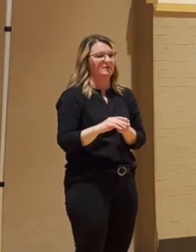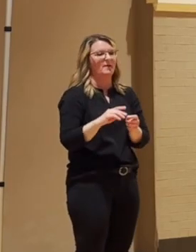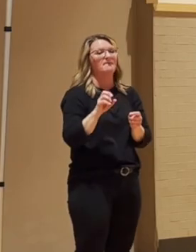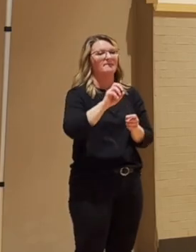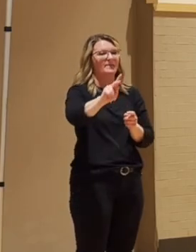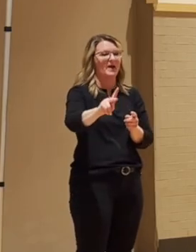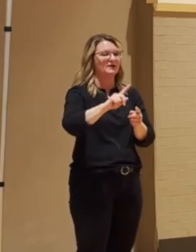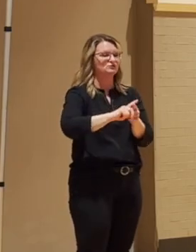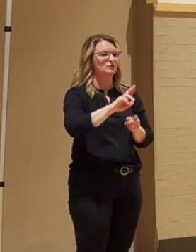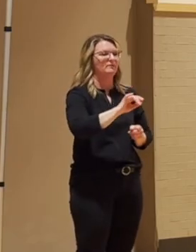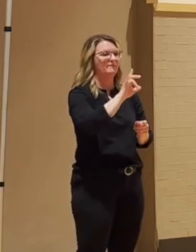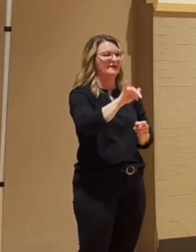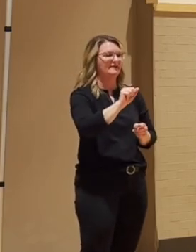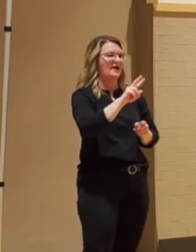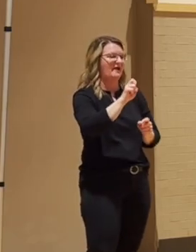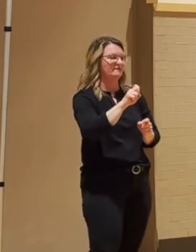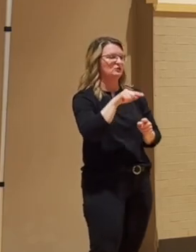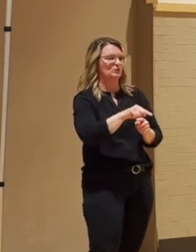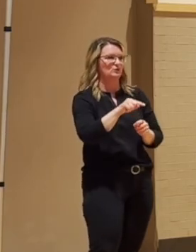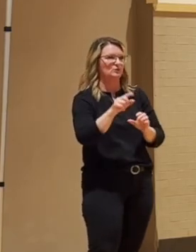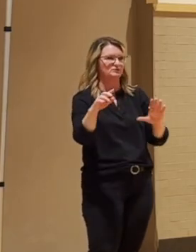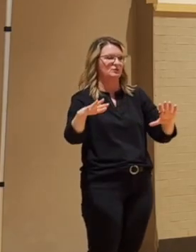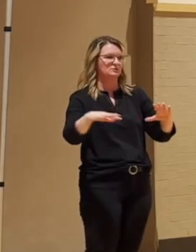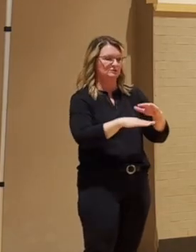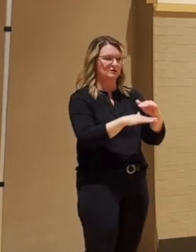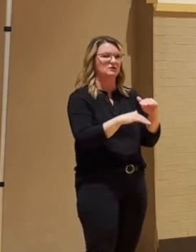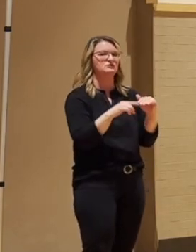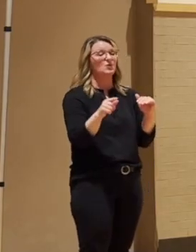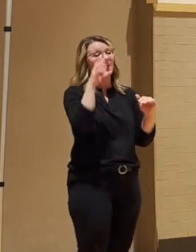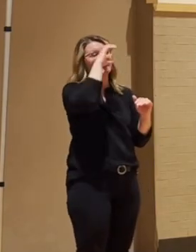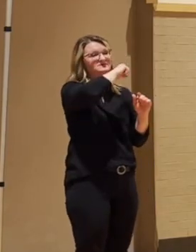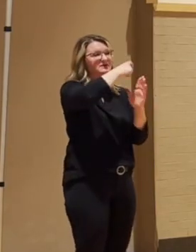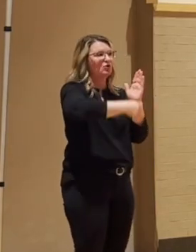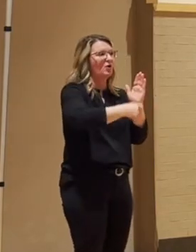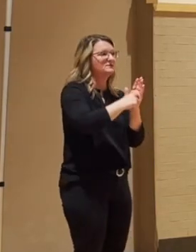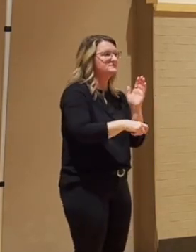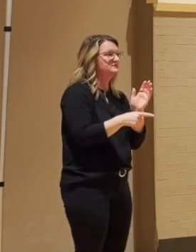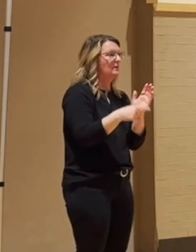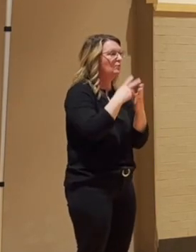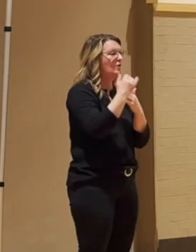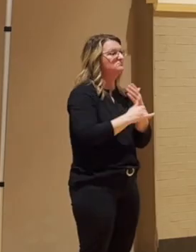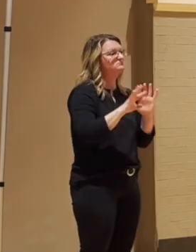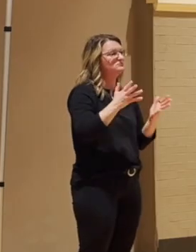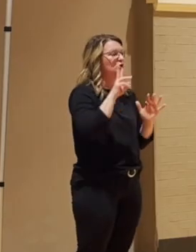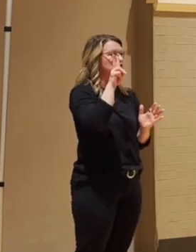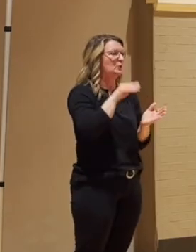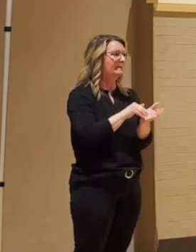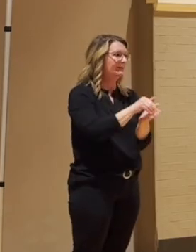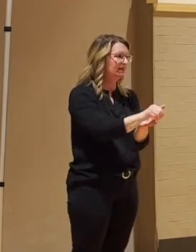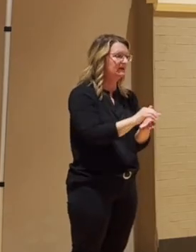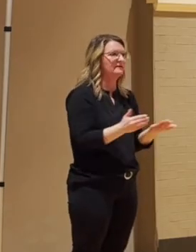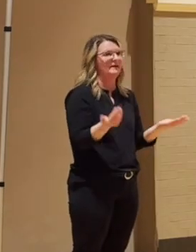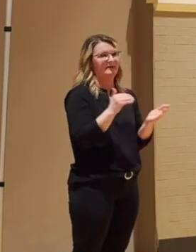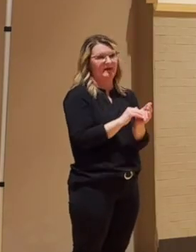into the Bailey Avenue sewer. So the estimate cost of the project is roughly $2 million. Again,